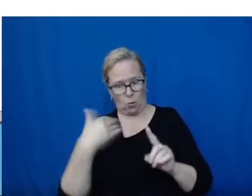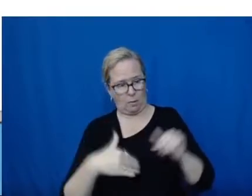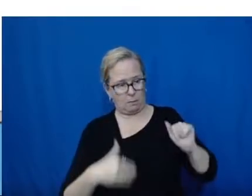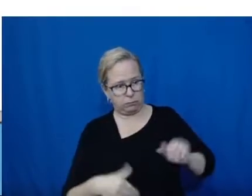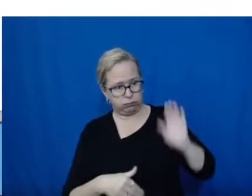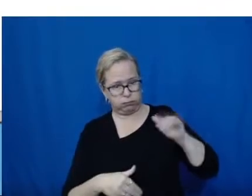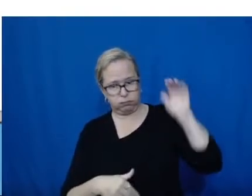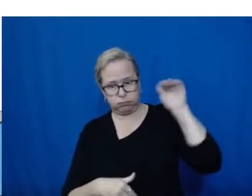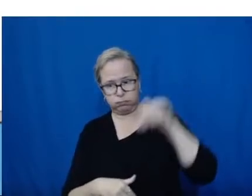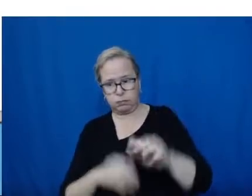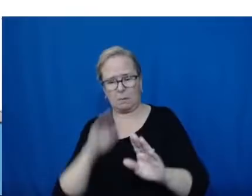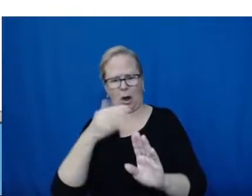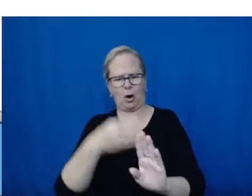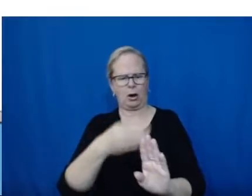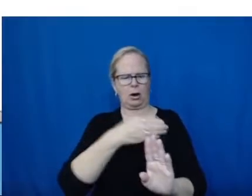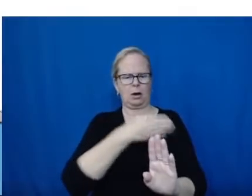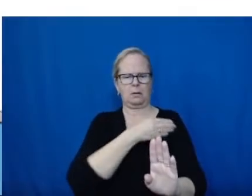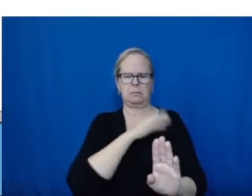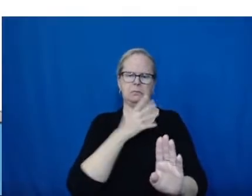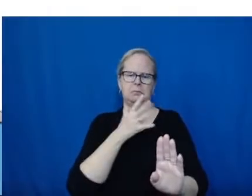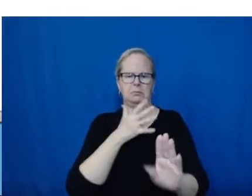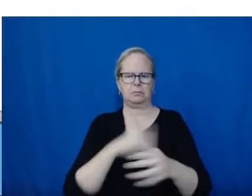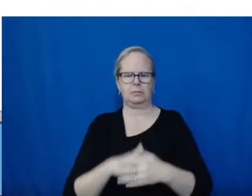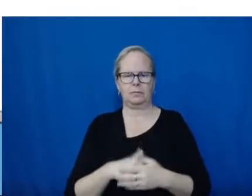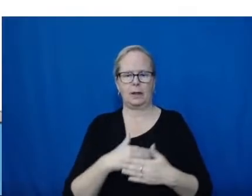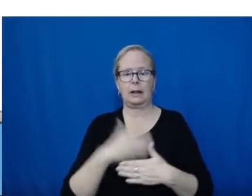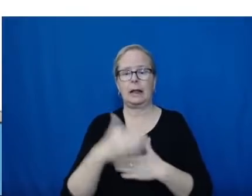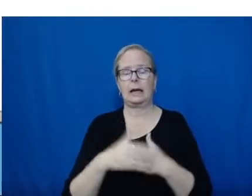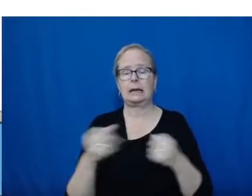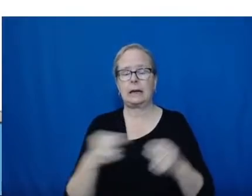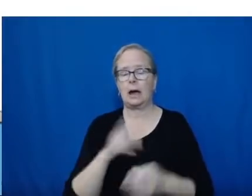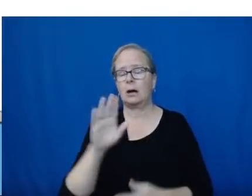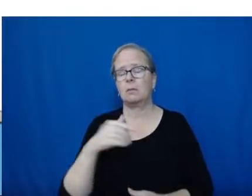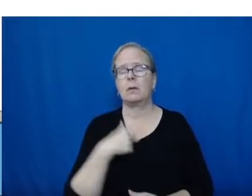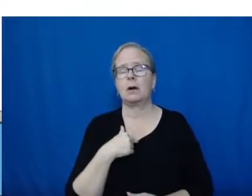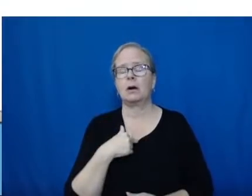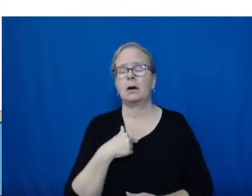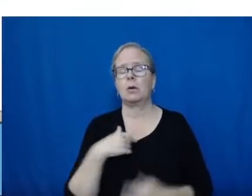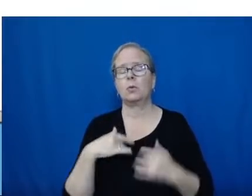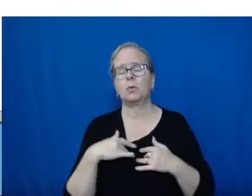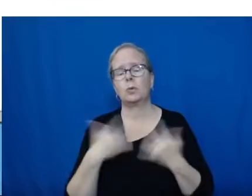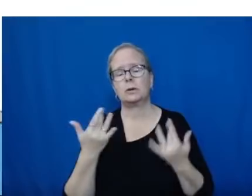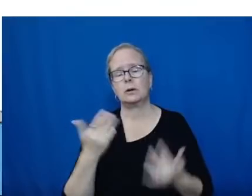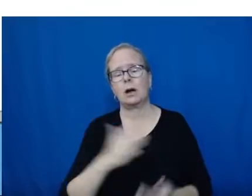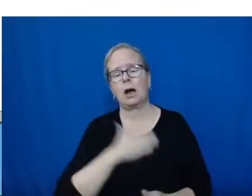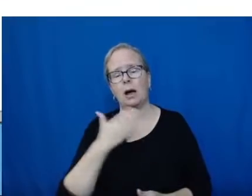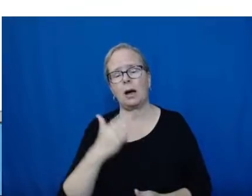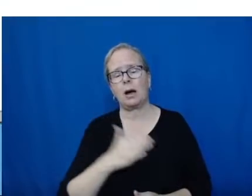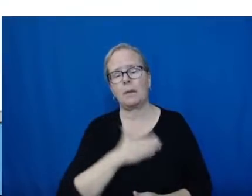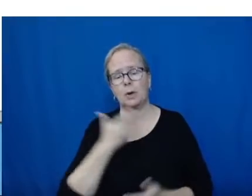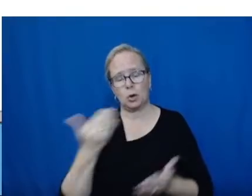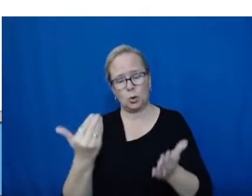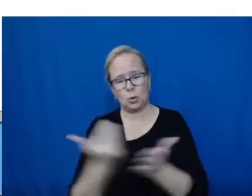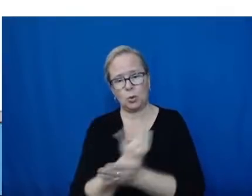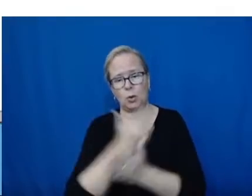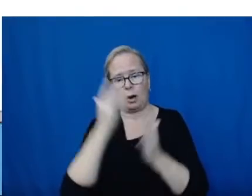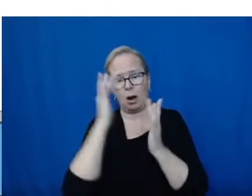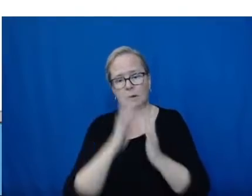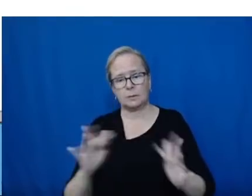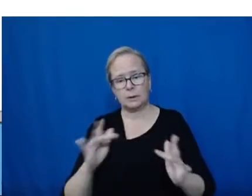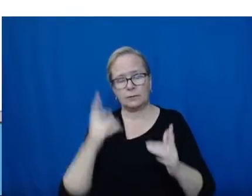Next slide, please. Happy to report, very, very happy to report no new hospitalizations today